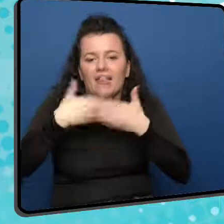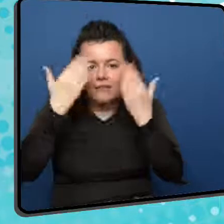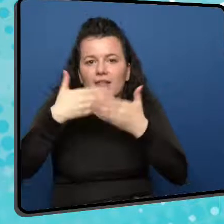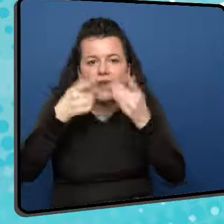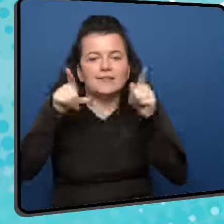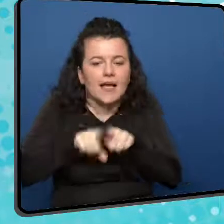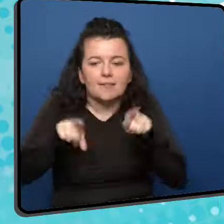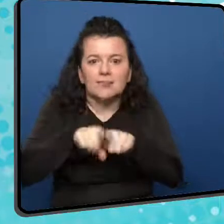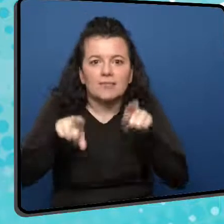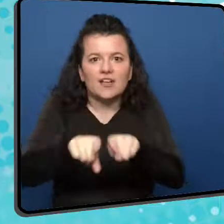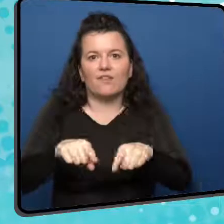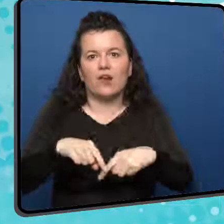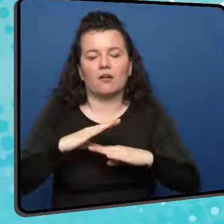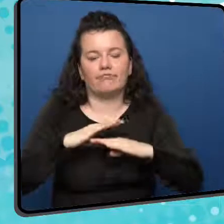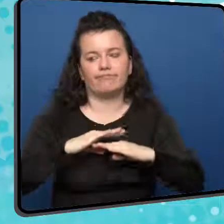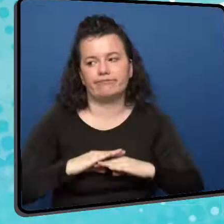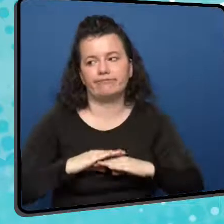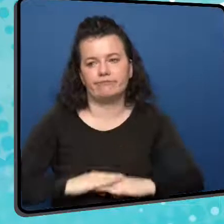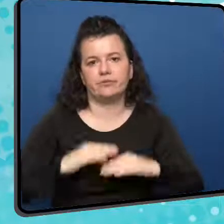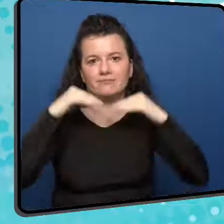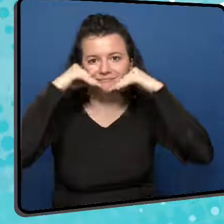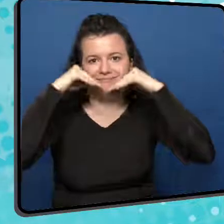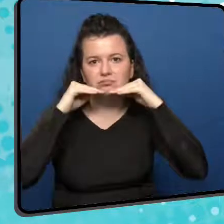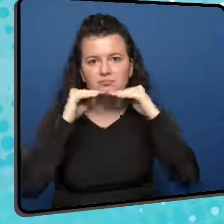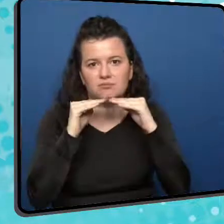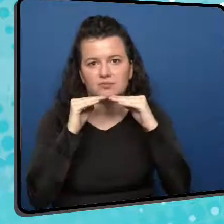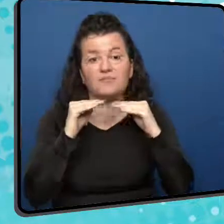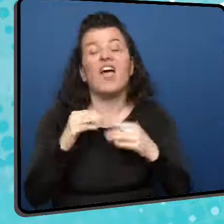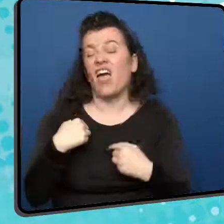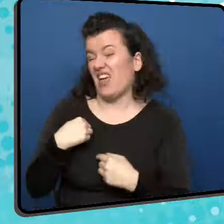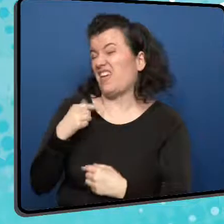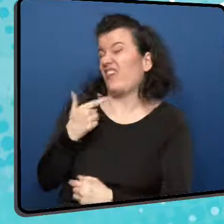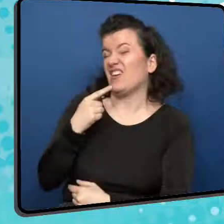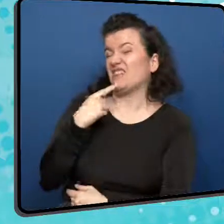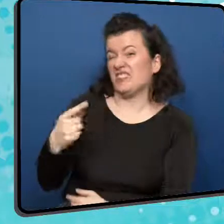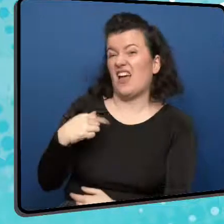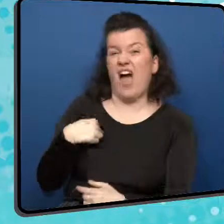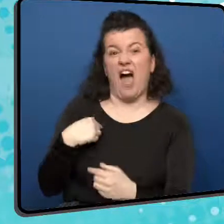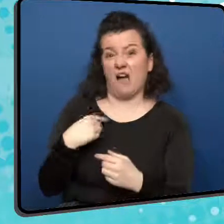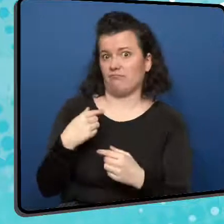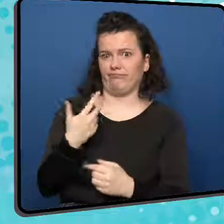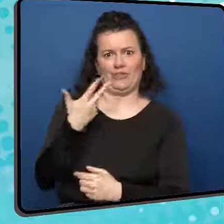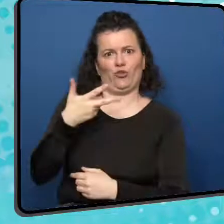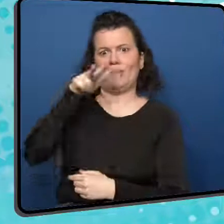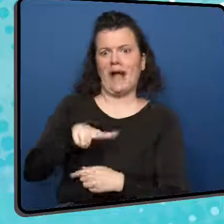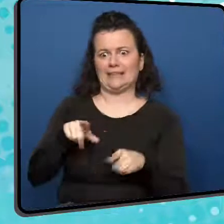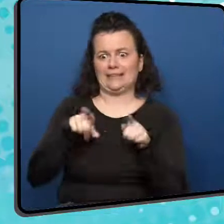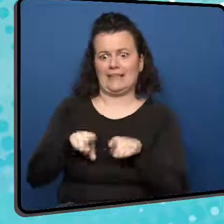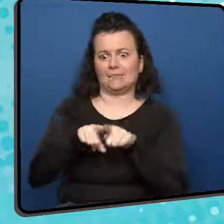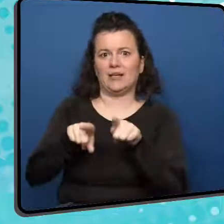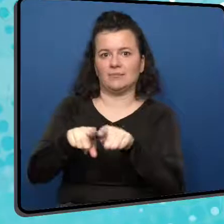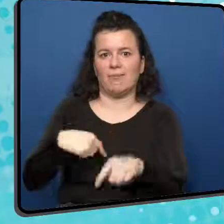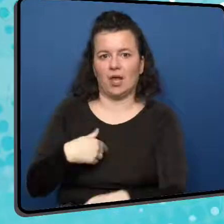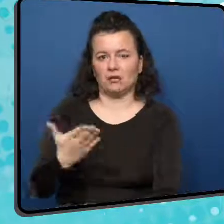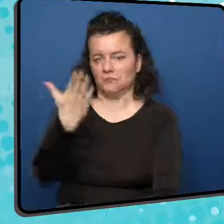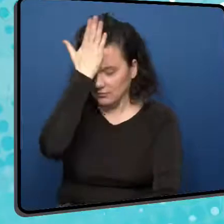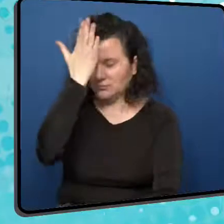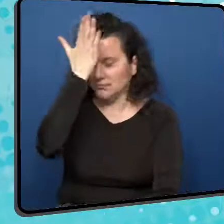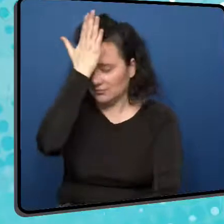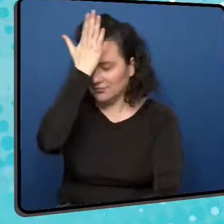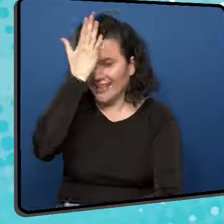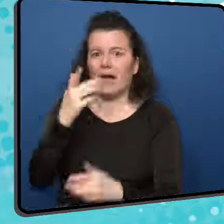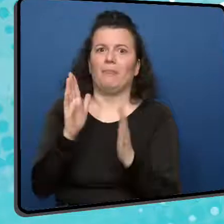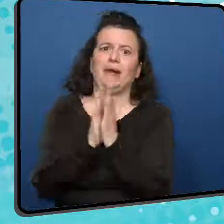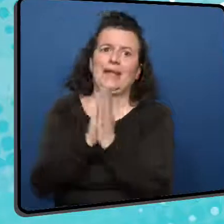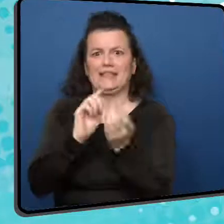not. I'm one of those people that after 3 months on any project I'm like crawling up against a wall, like really trying, I need something else.